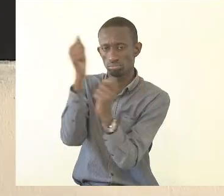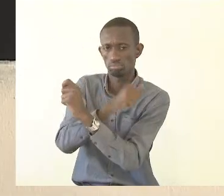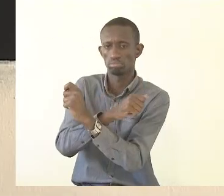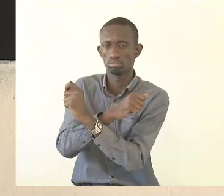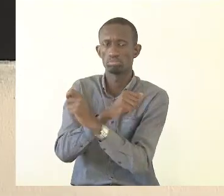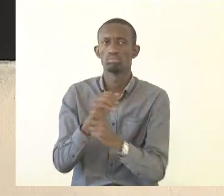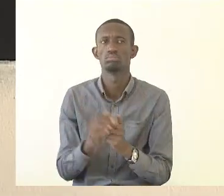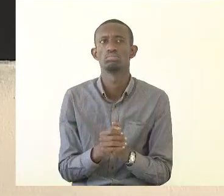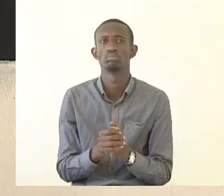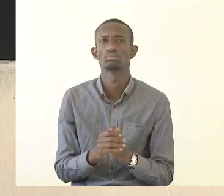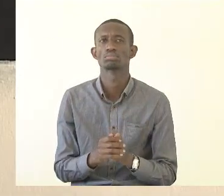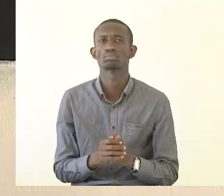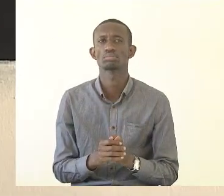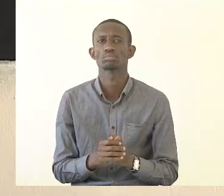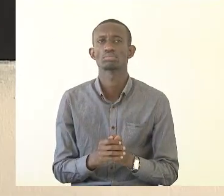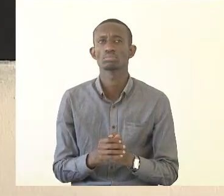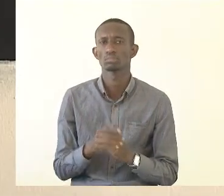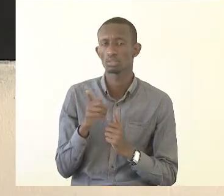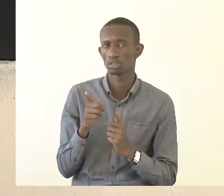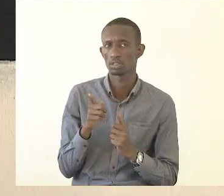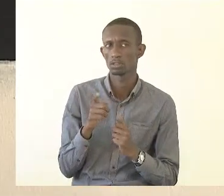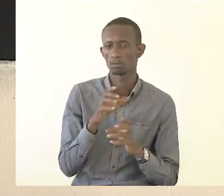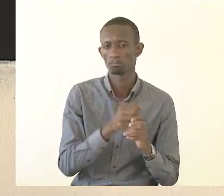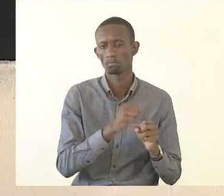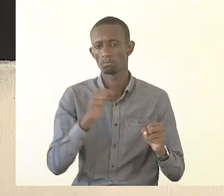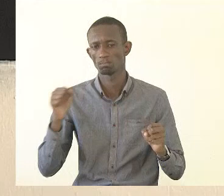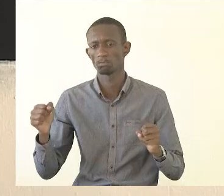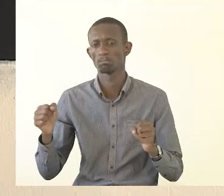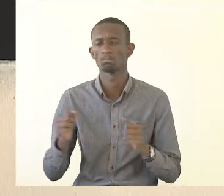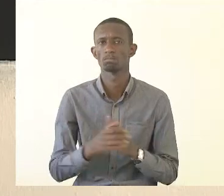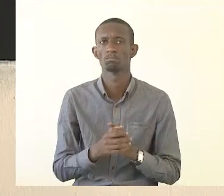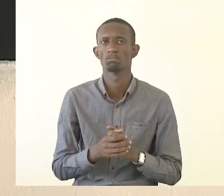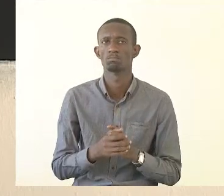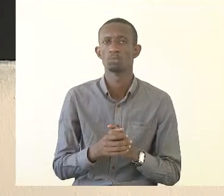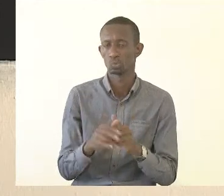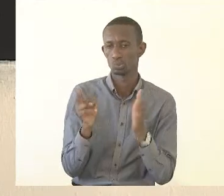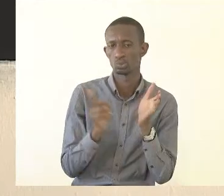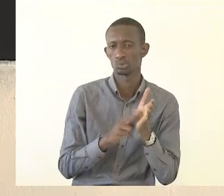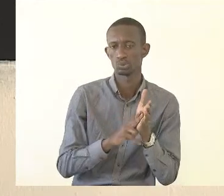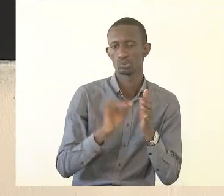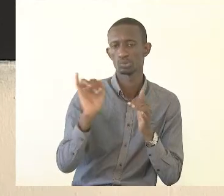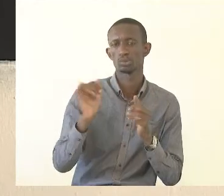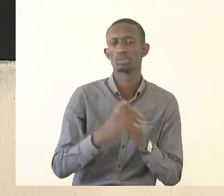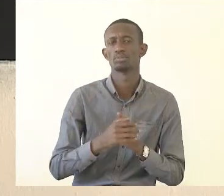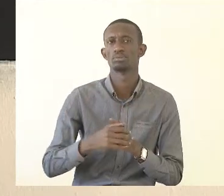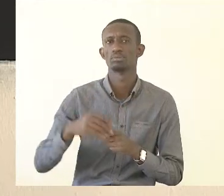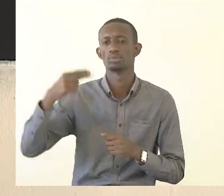been removed. So this one moves away, and then you remain with